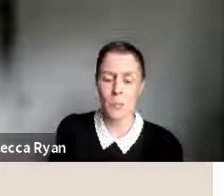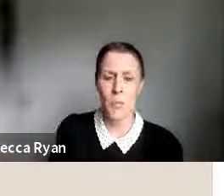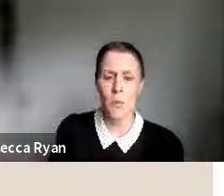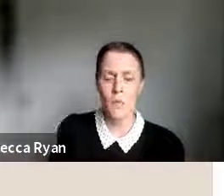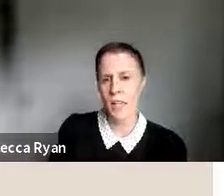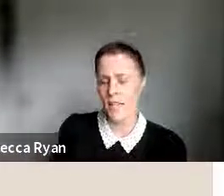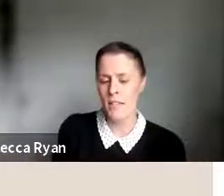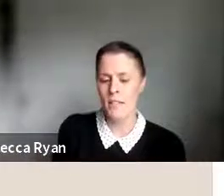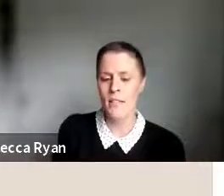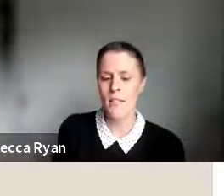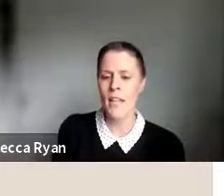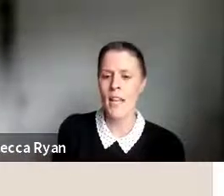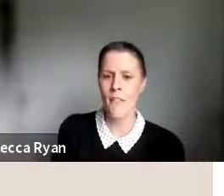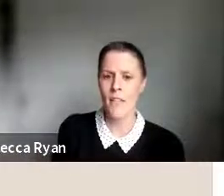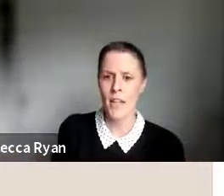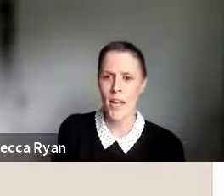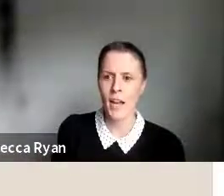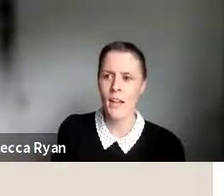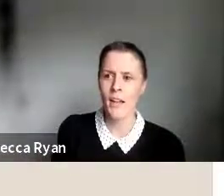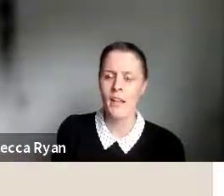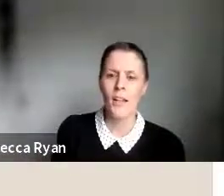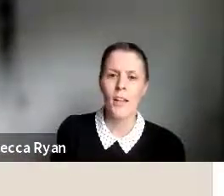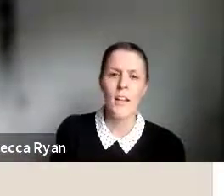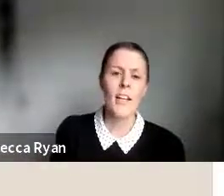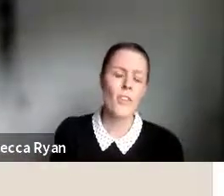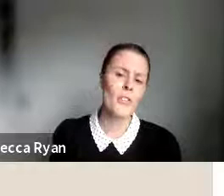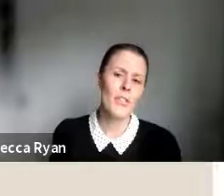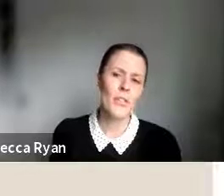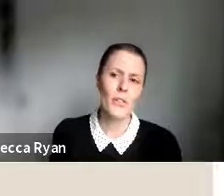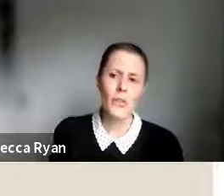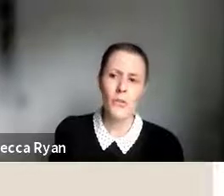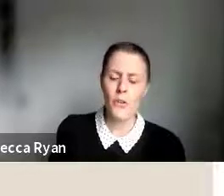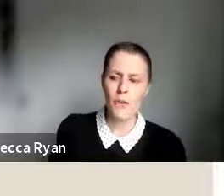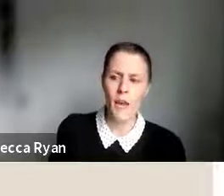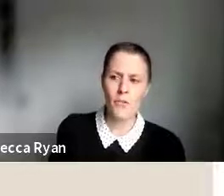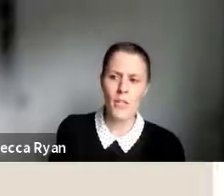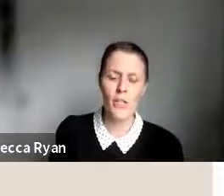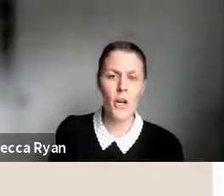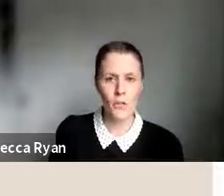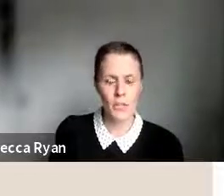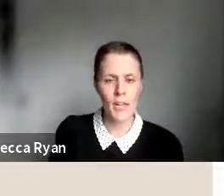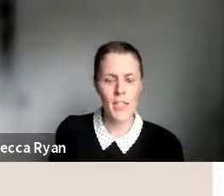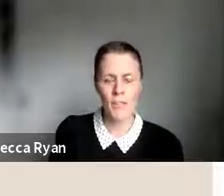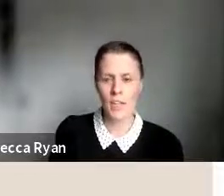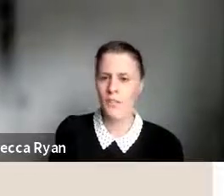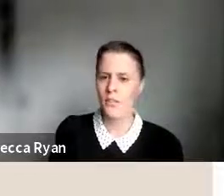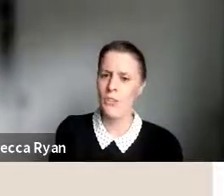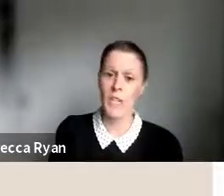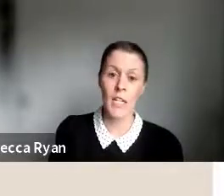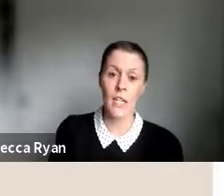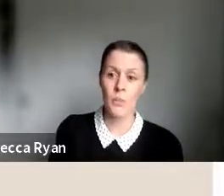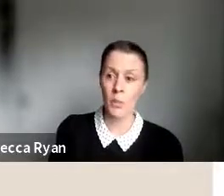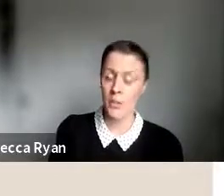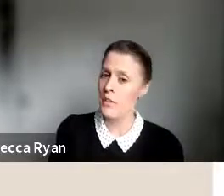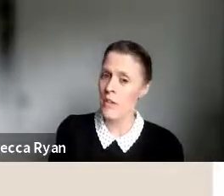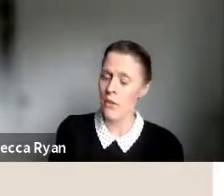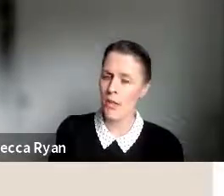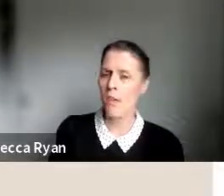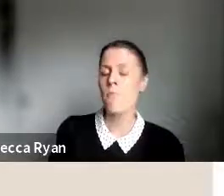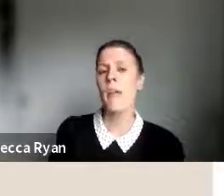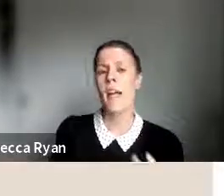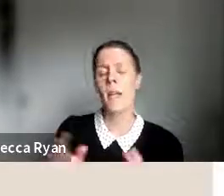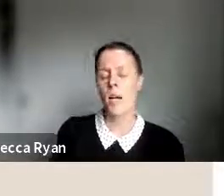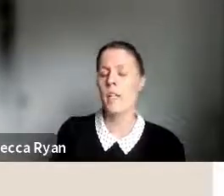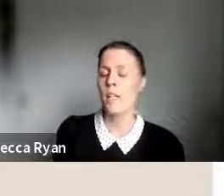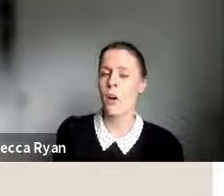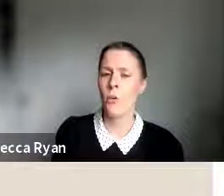exist, and it's been provided to the CDC and FDA. Now, there's concerns over 5G and COVID-19 vaccines. There's a lot of conspiracies out